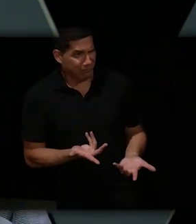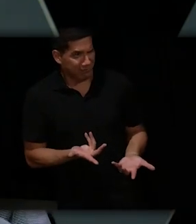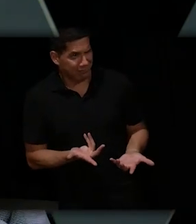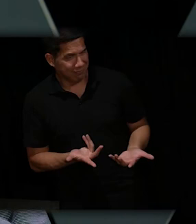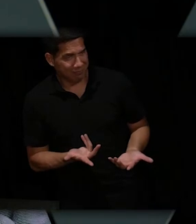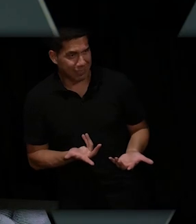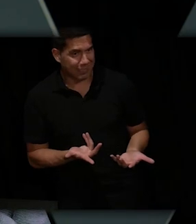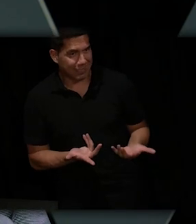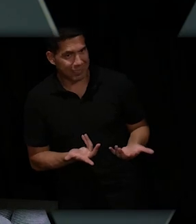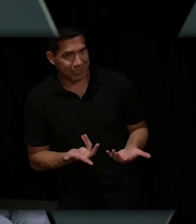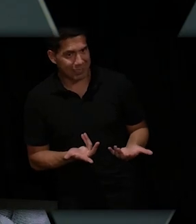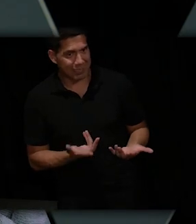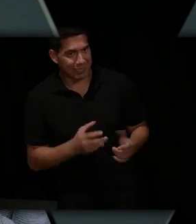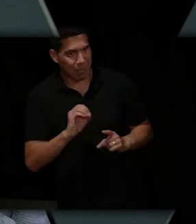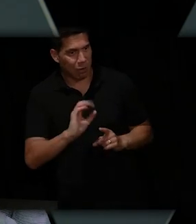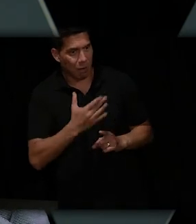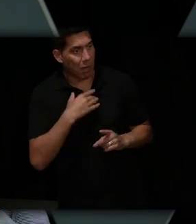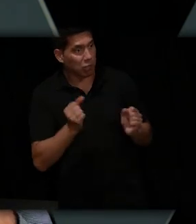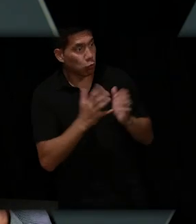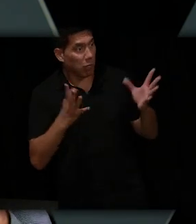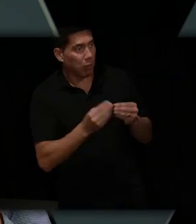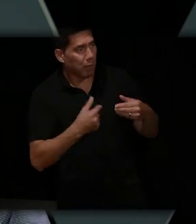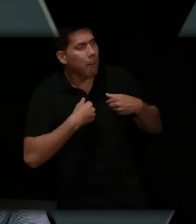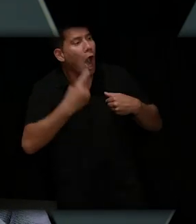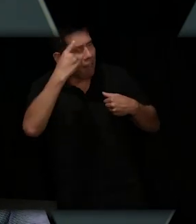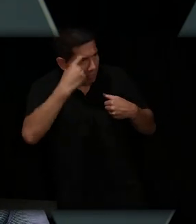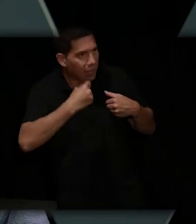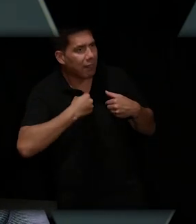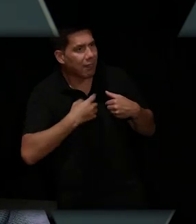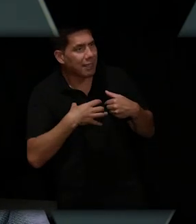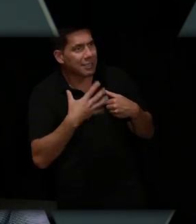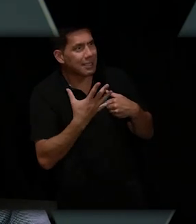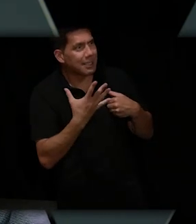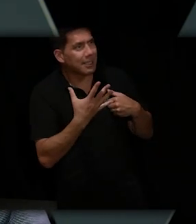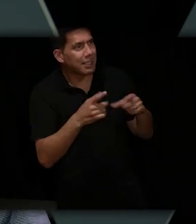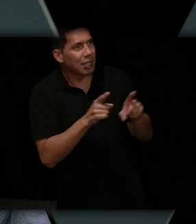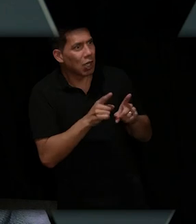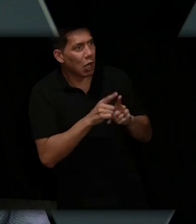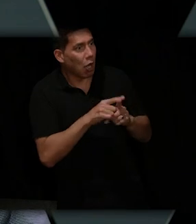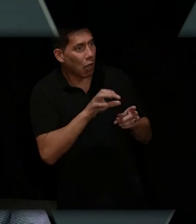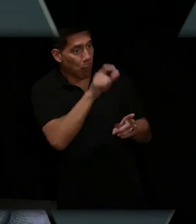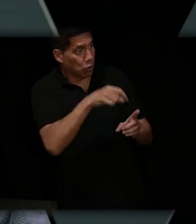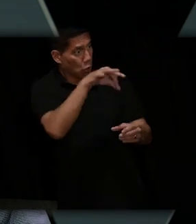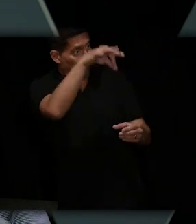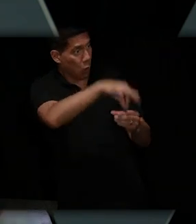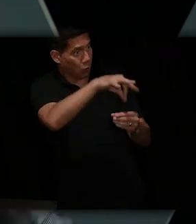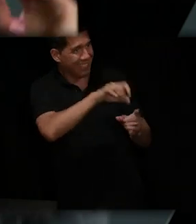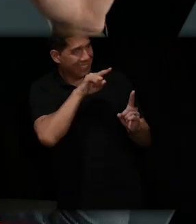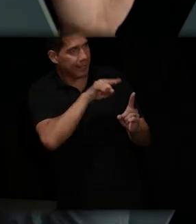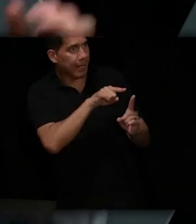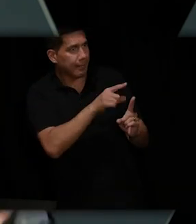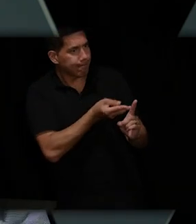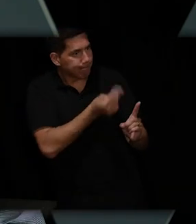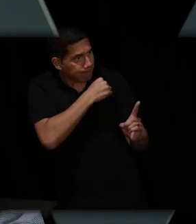Barack Obama and I might disagree on this, but I think that there's an incumbency on a voter to learn more